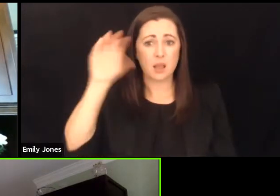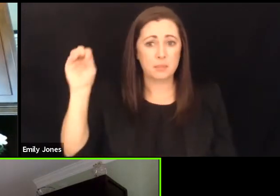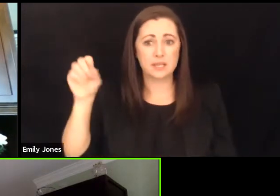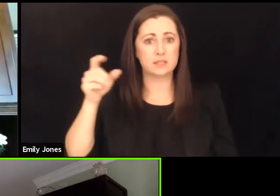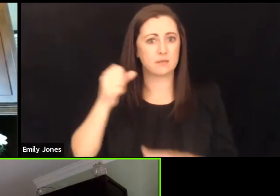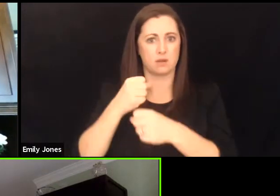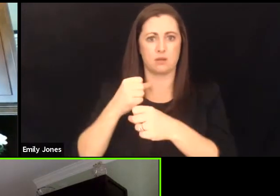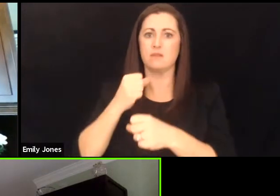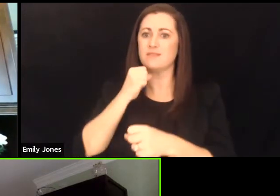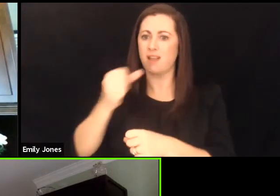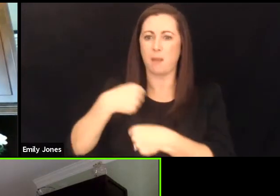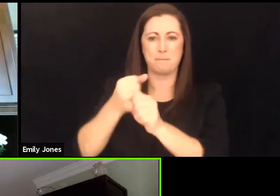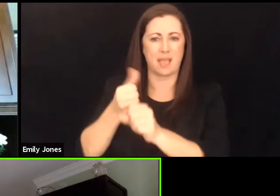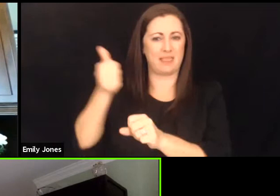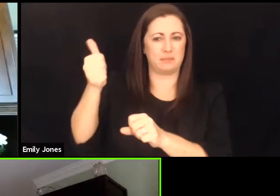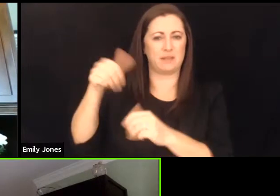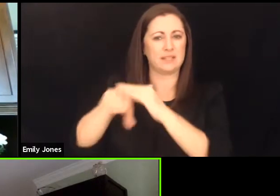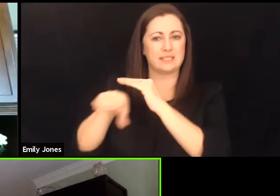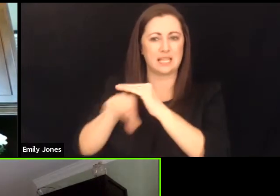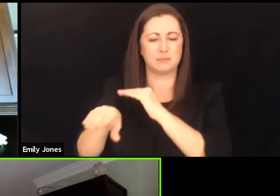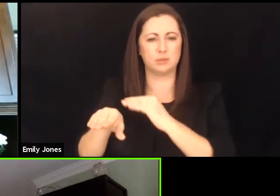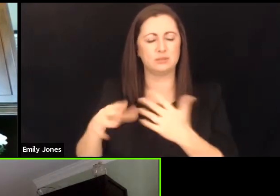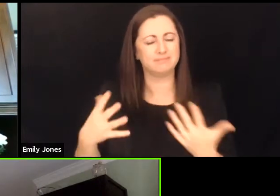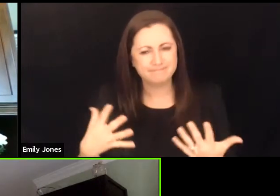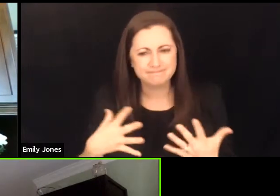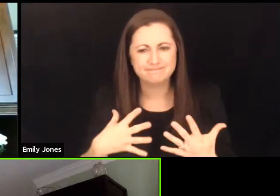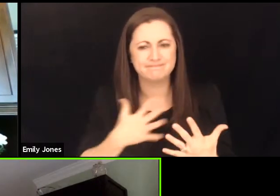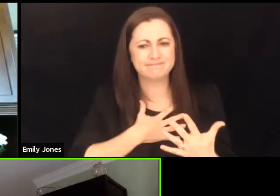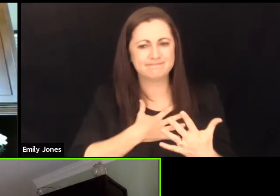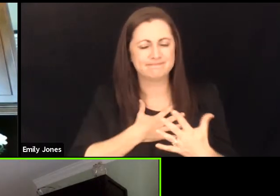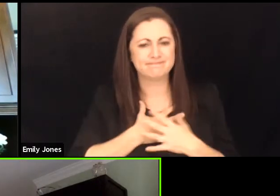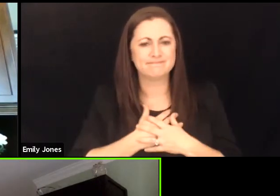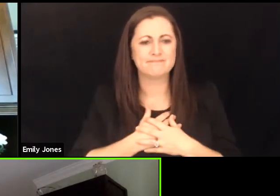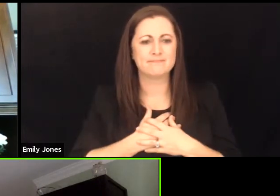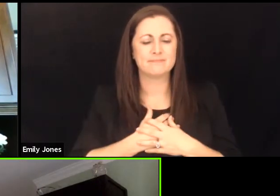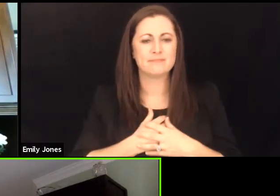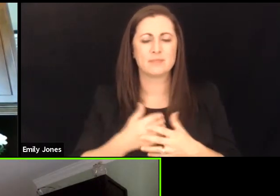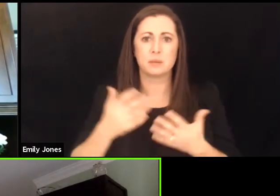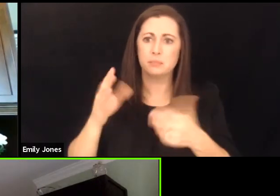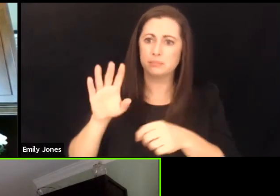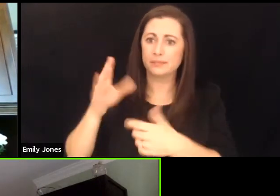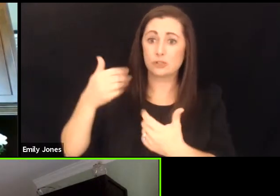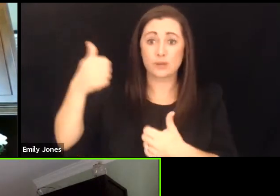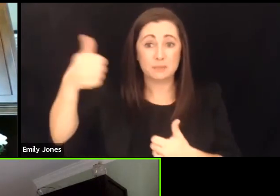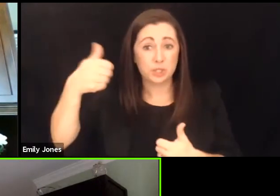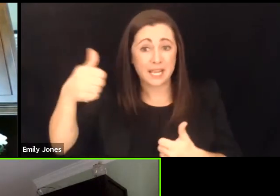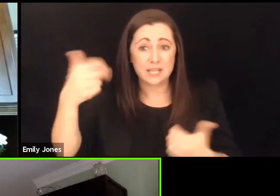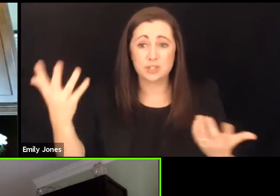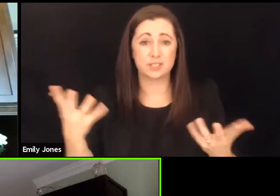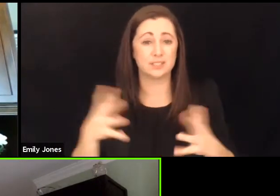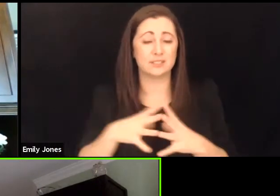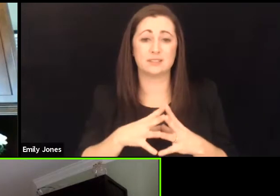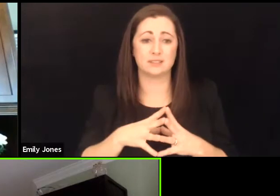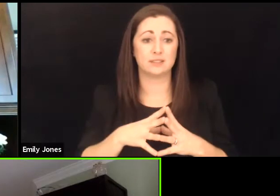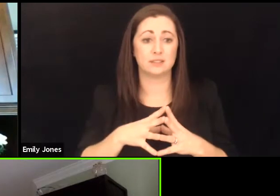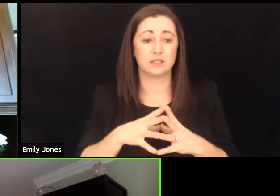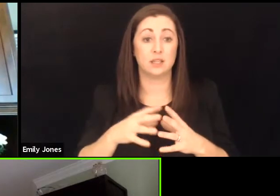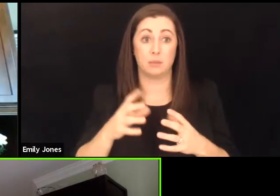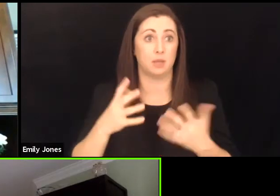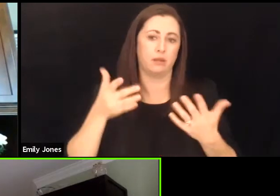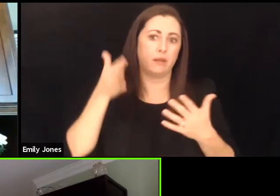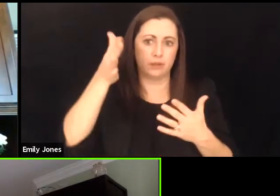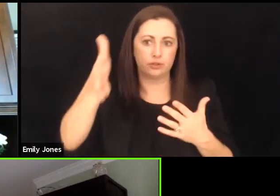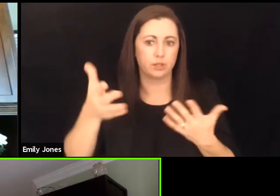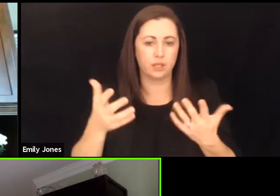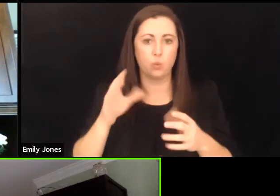Or even in transportation. Now, again, some things are gonna happen. You know, we're gonna have driverless cars pretty